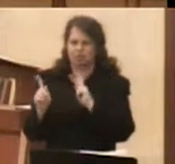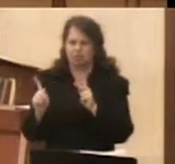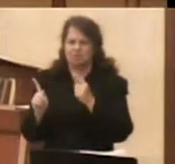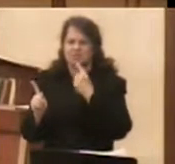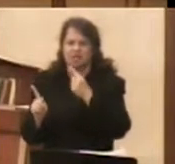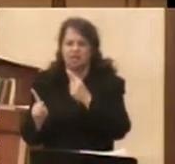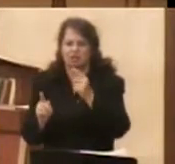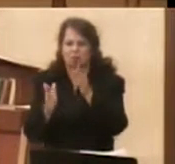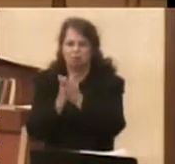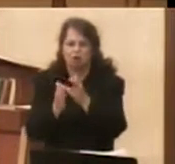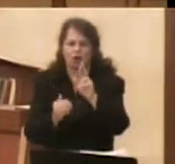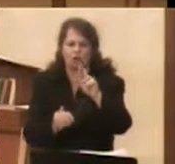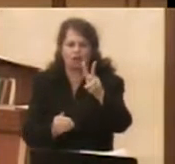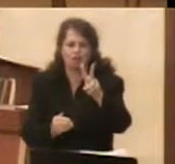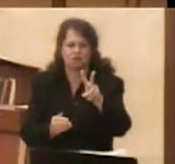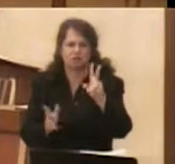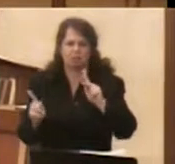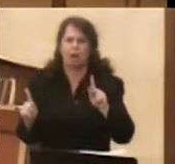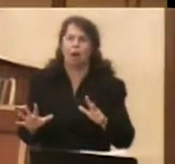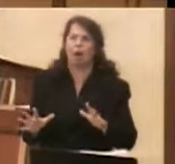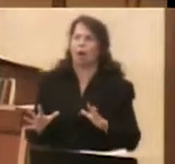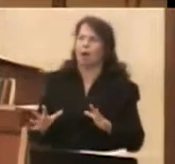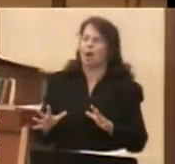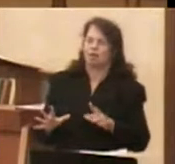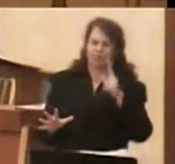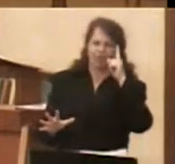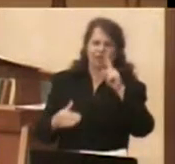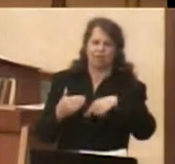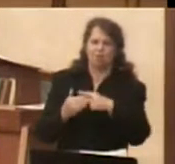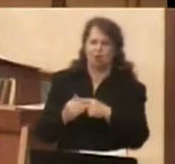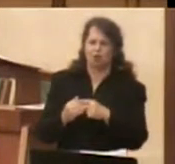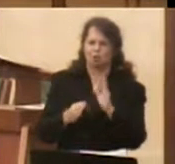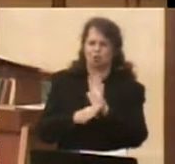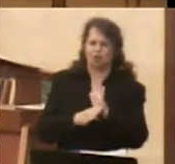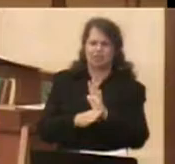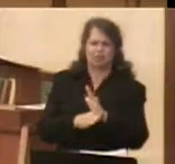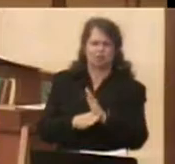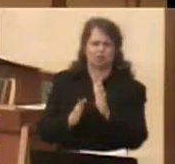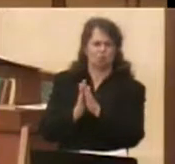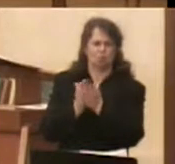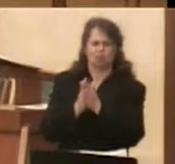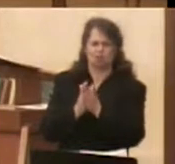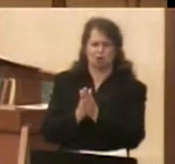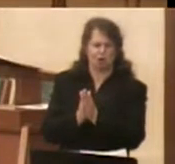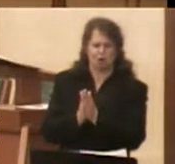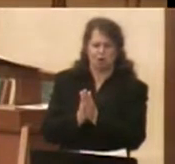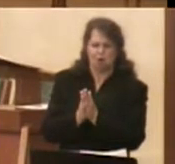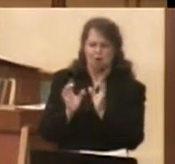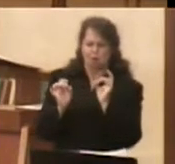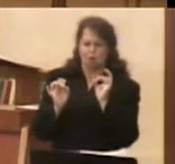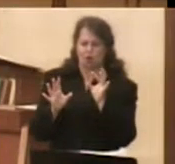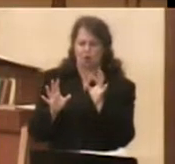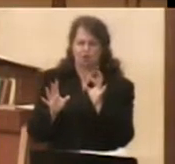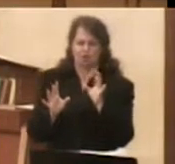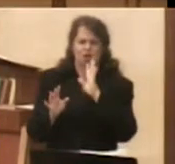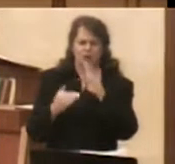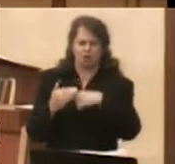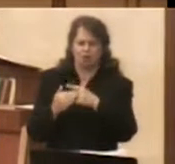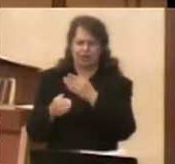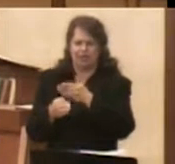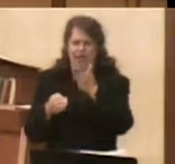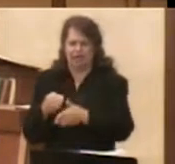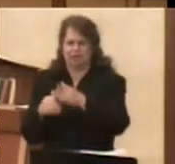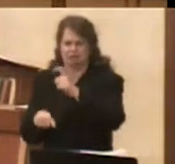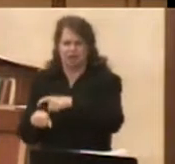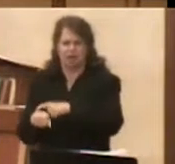fear because all they think about are perhaps movies or books or prophetic preaching they have heard that speaks of the end of times, and